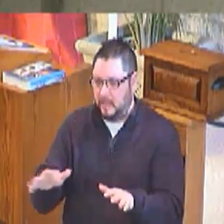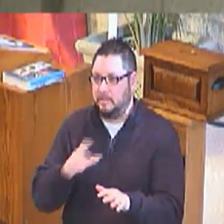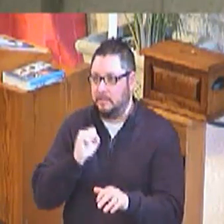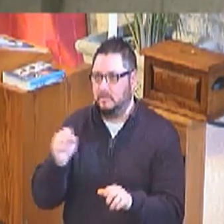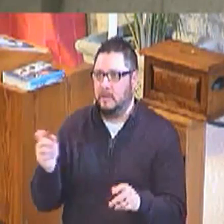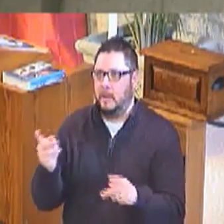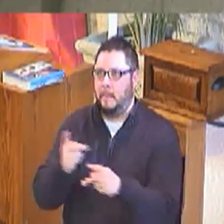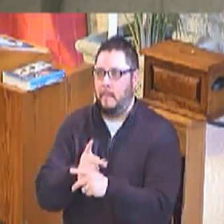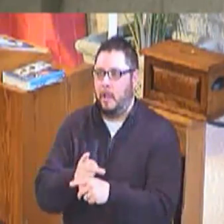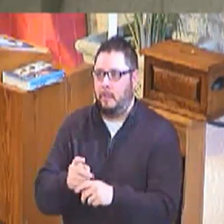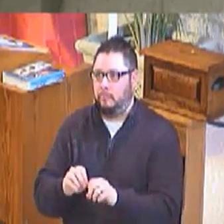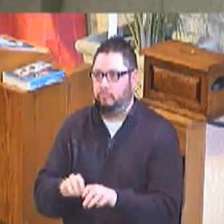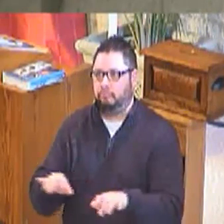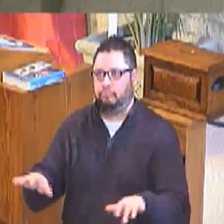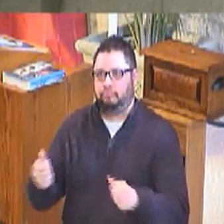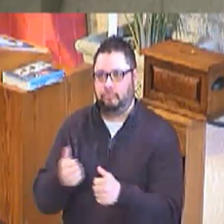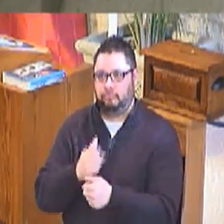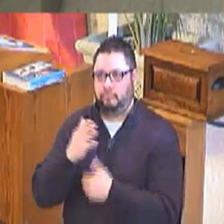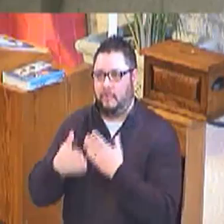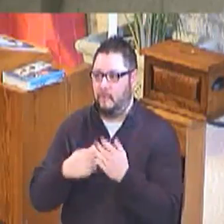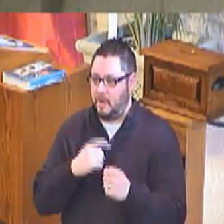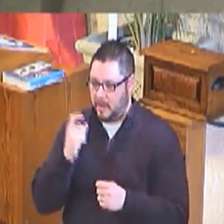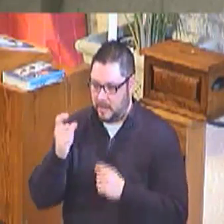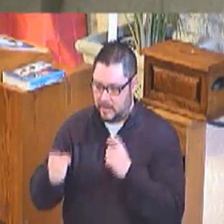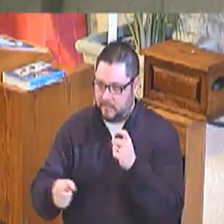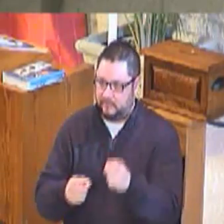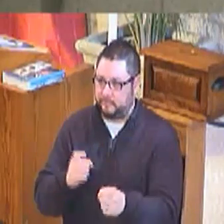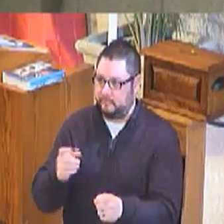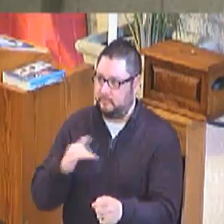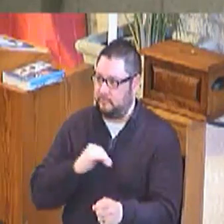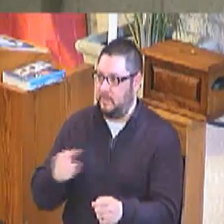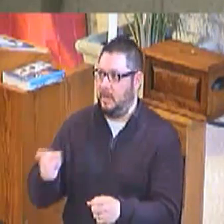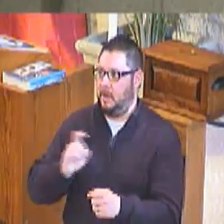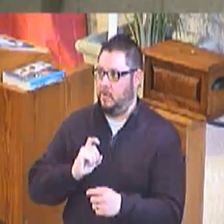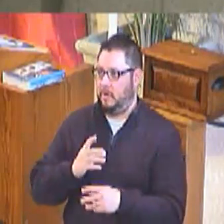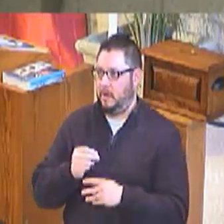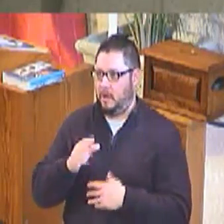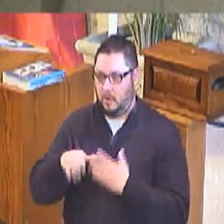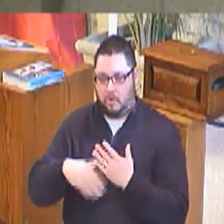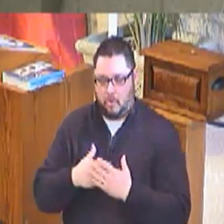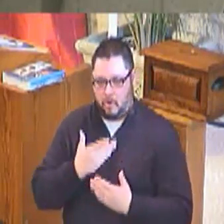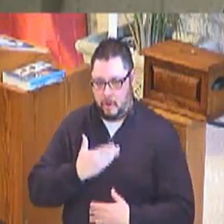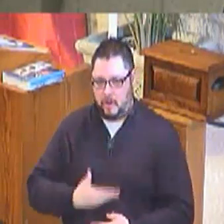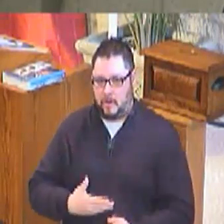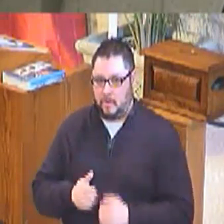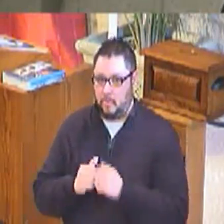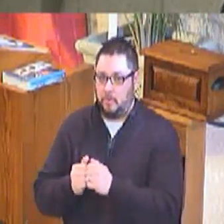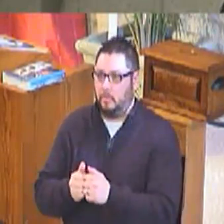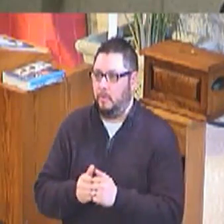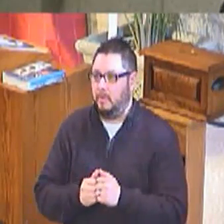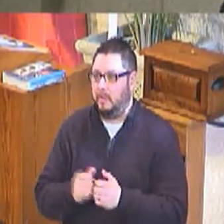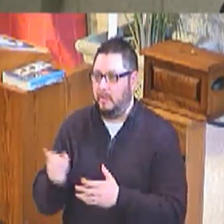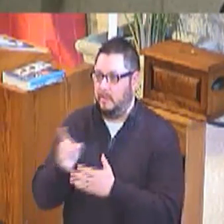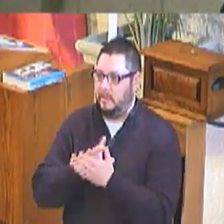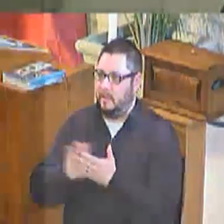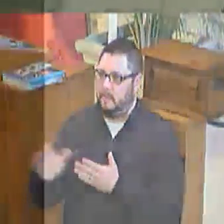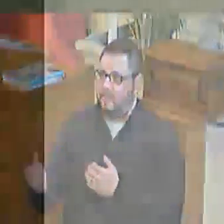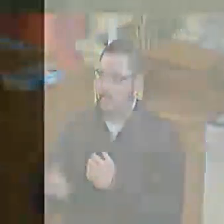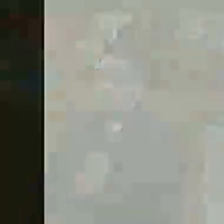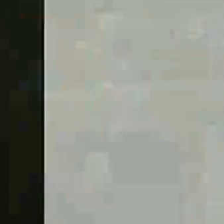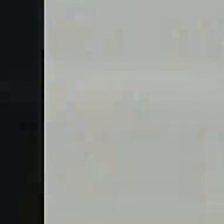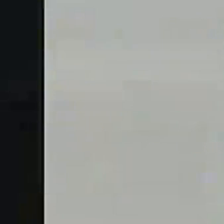all that I give, all that I receive, and all that I am. Together, divine